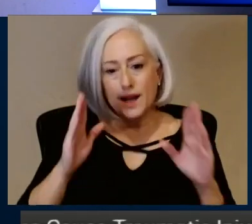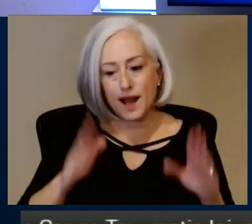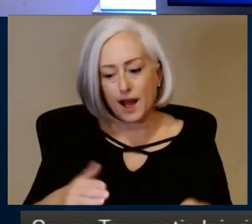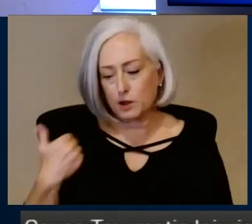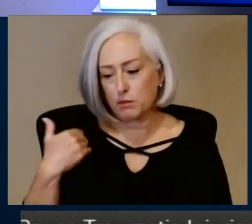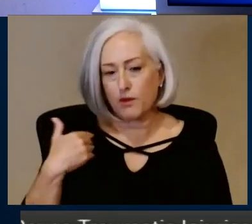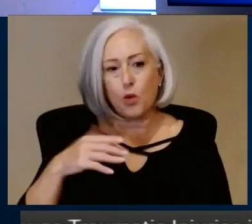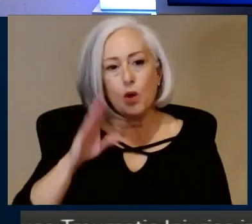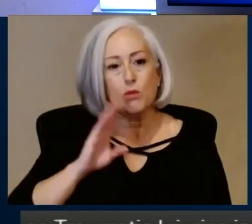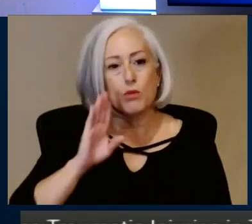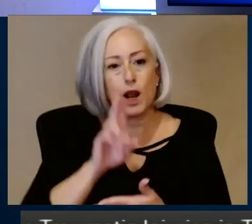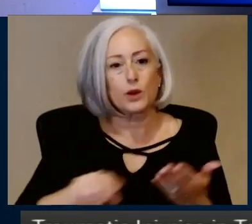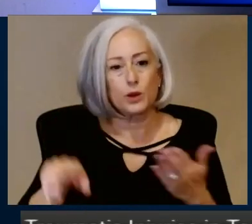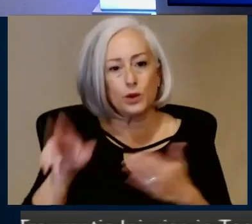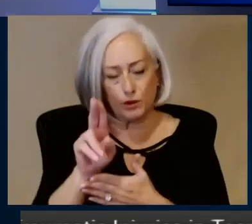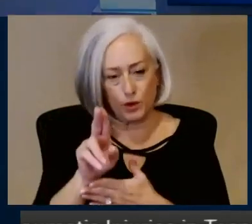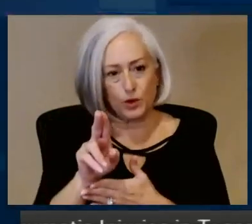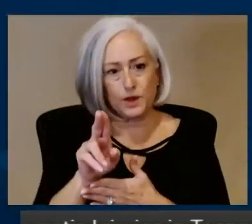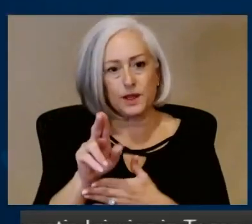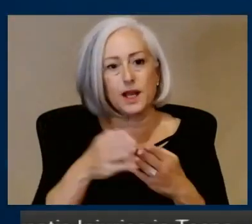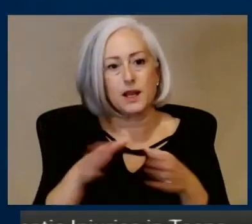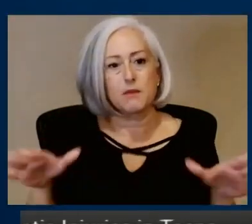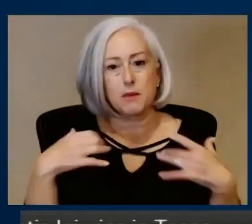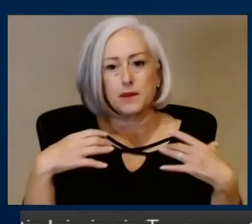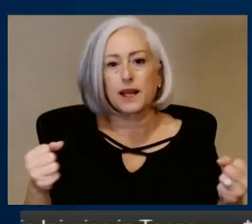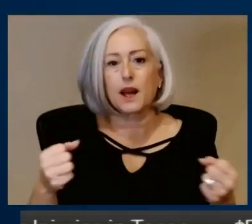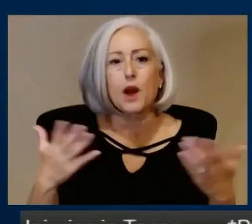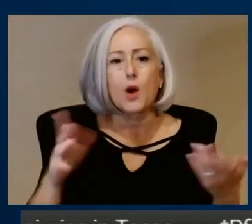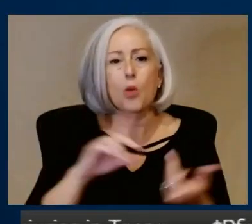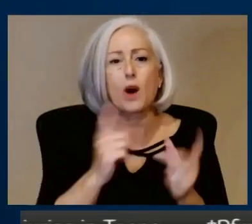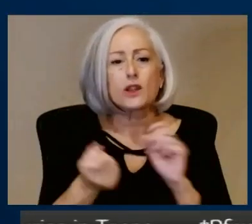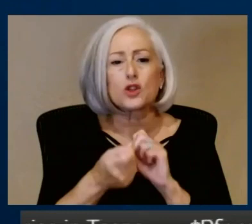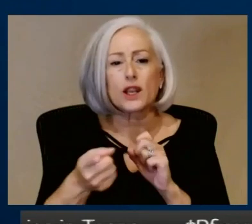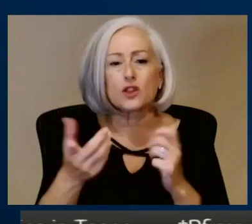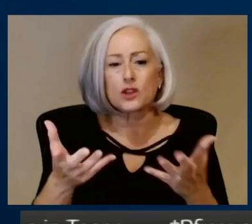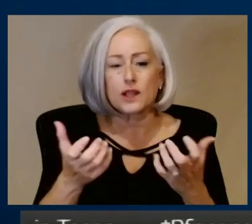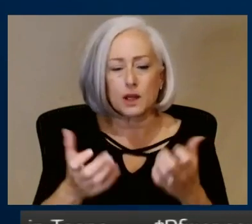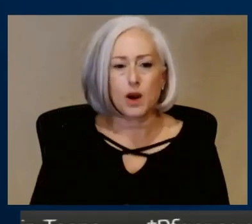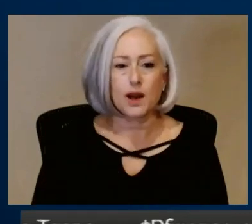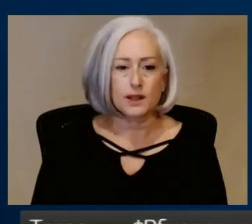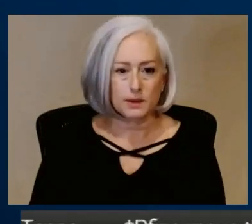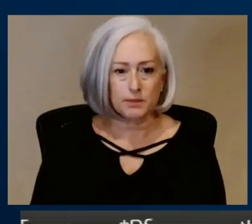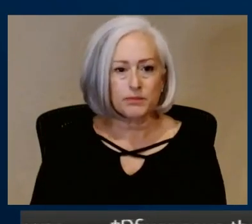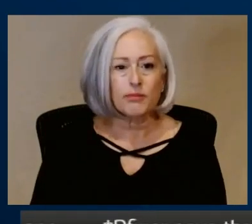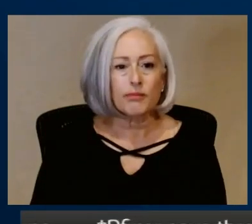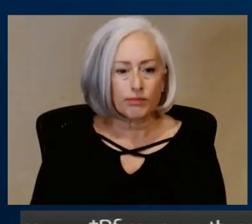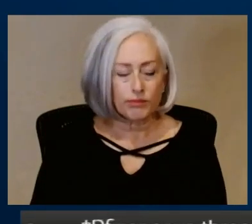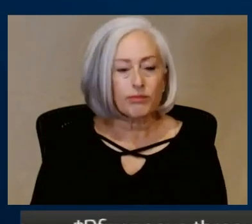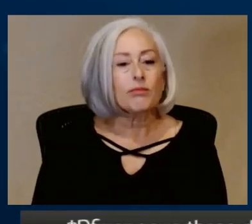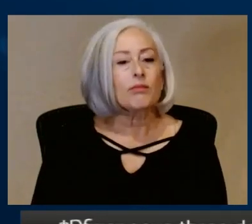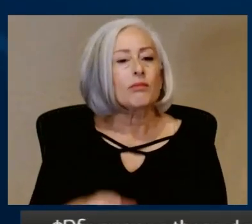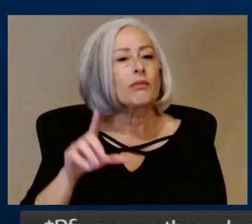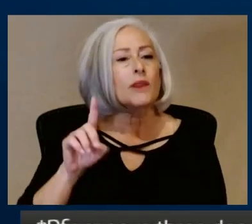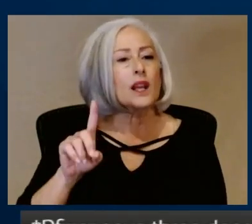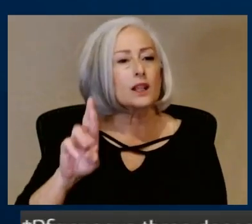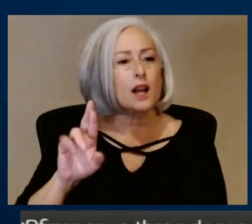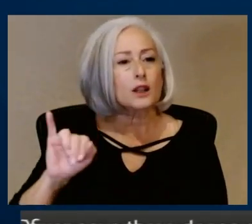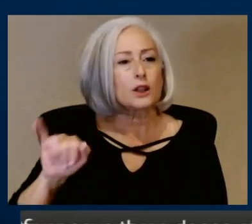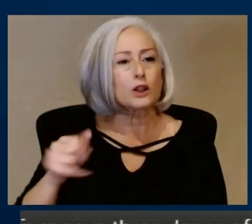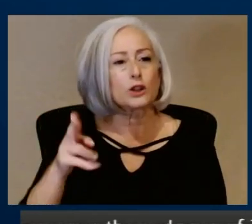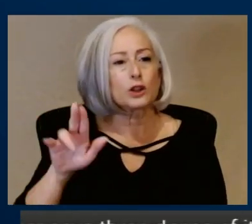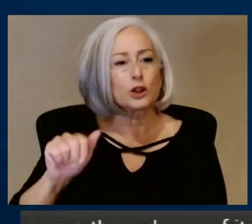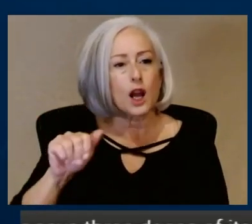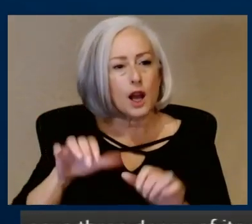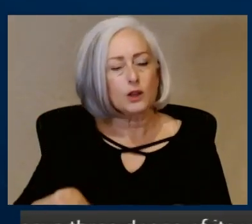what changes does he want to make? Well, it's interesting. So he took over the role probably in, I think it was late February, early